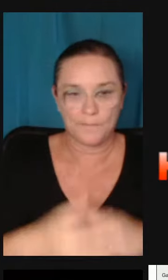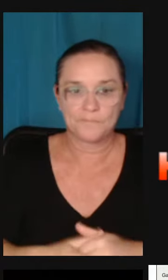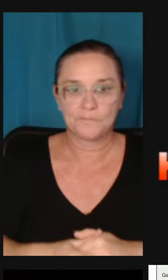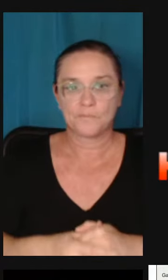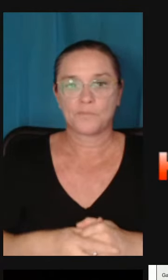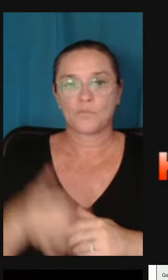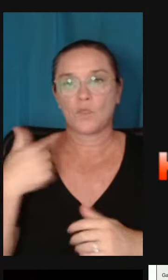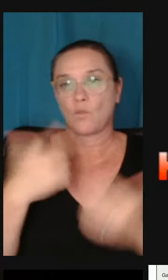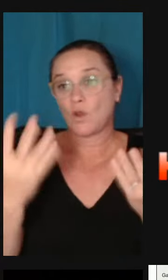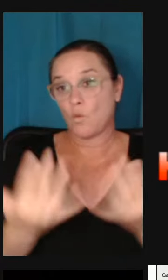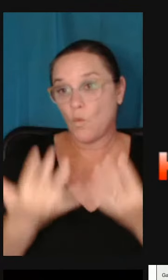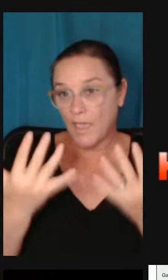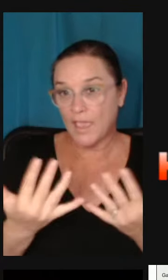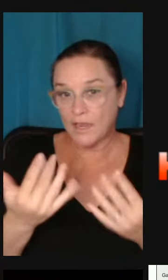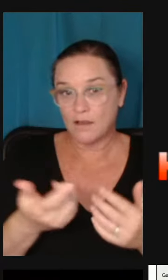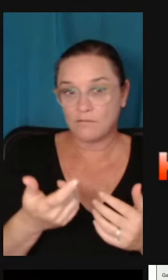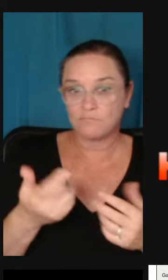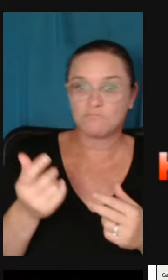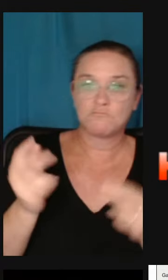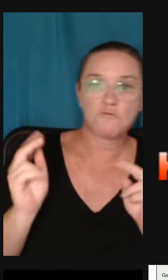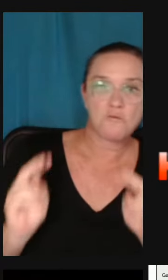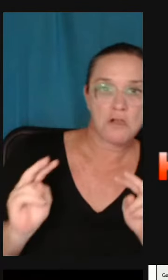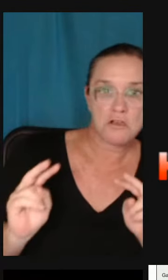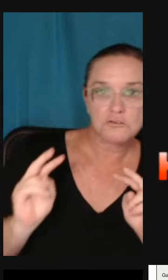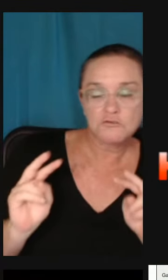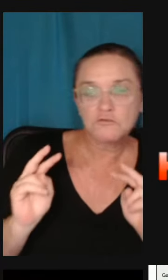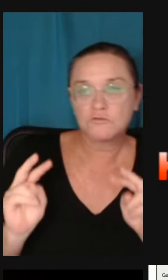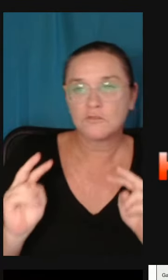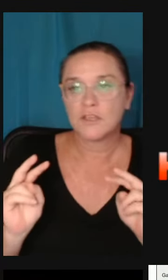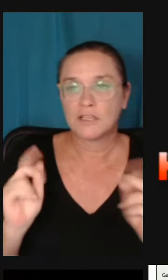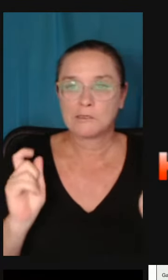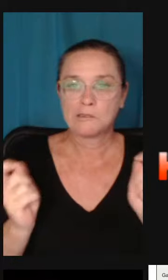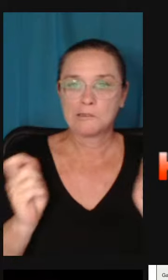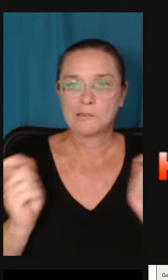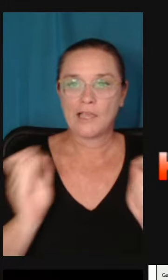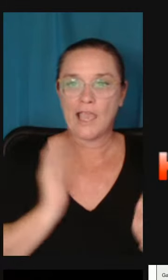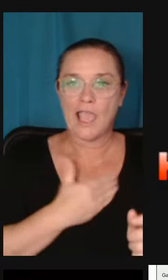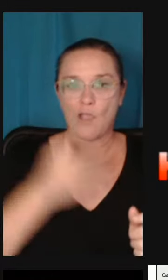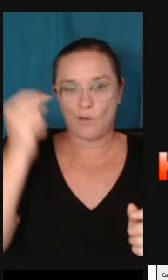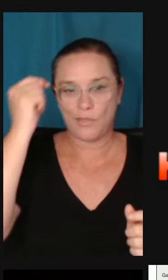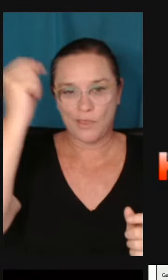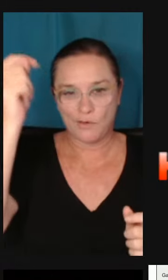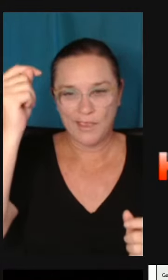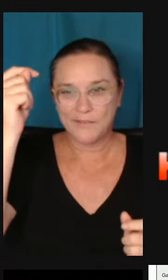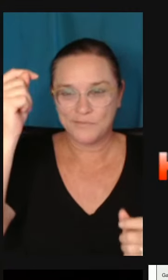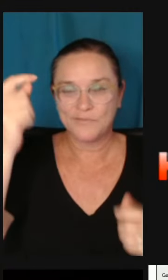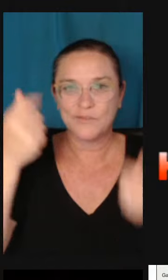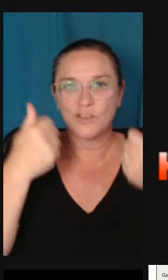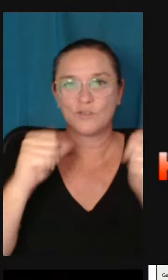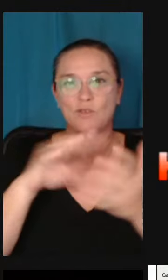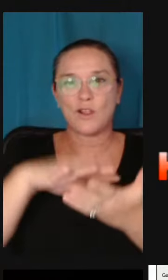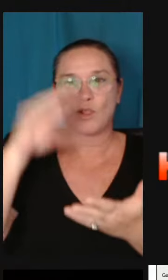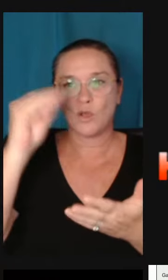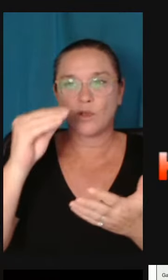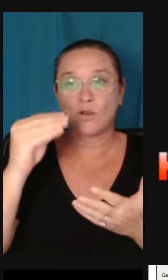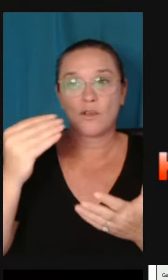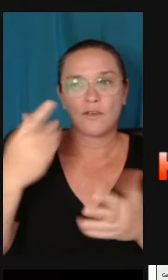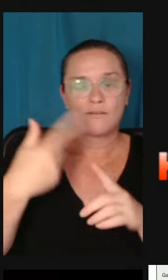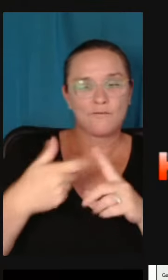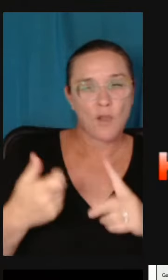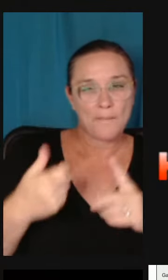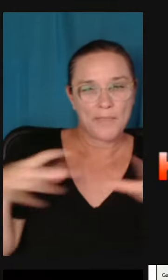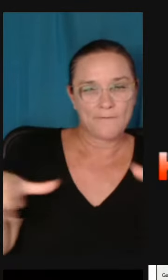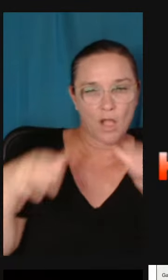and watch and refine our theories here, and try to learn from what the volcano is doing so we